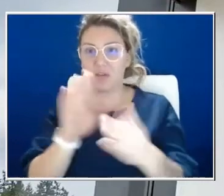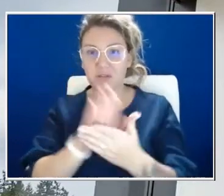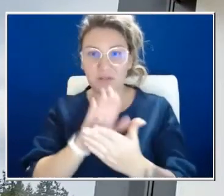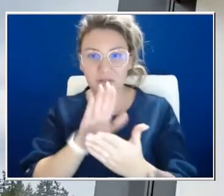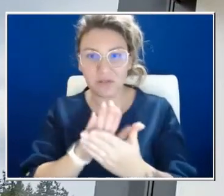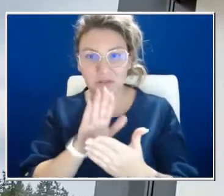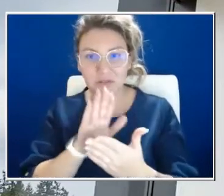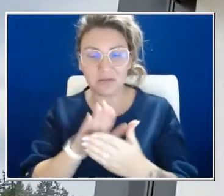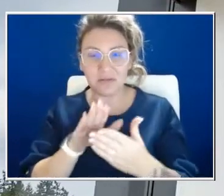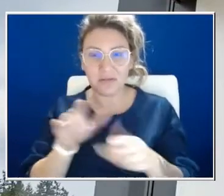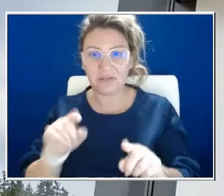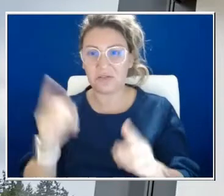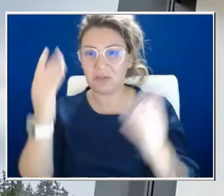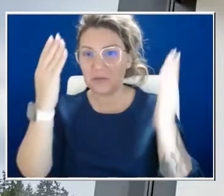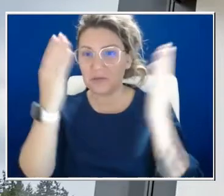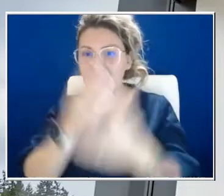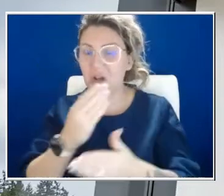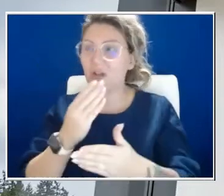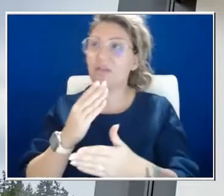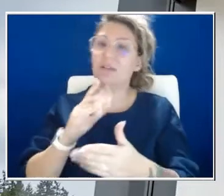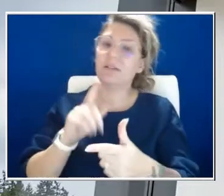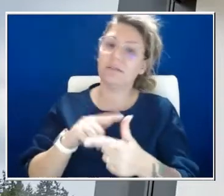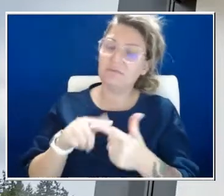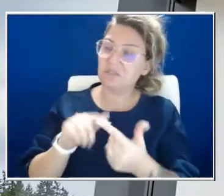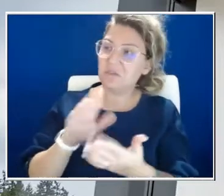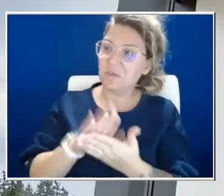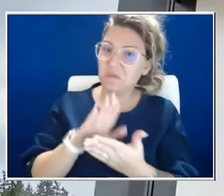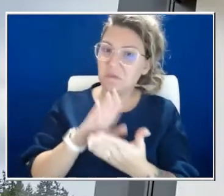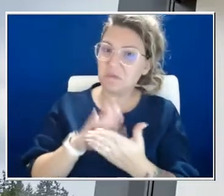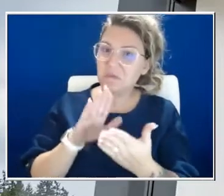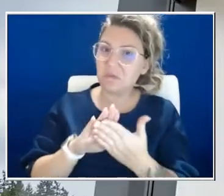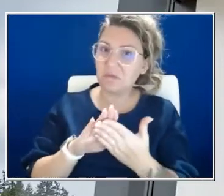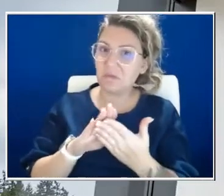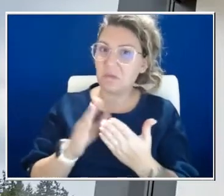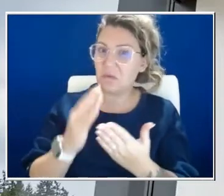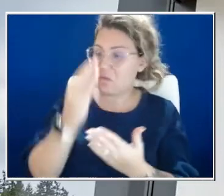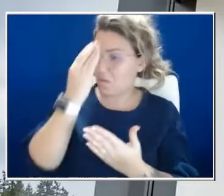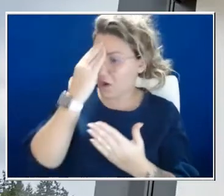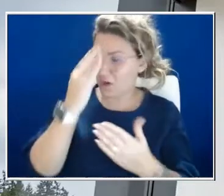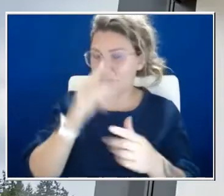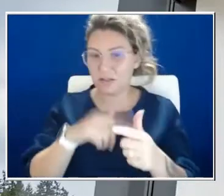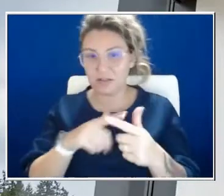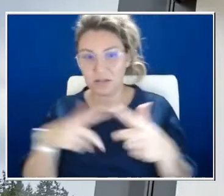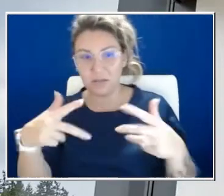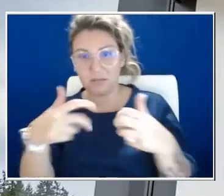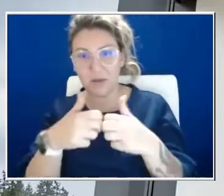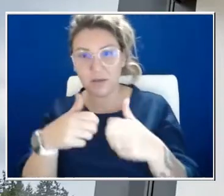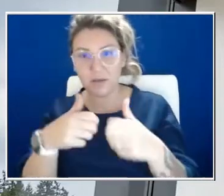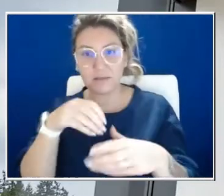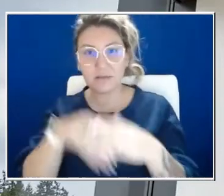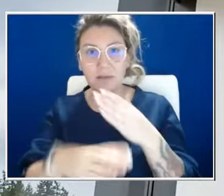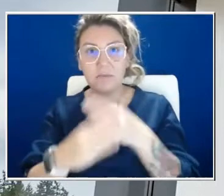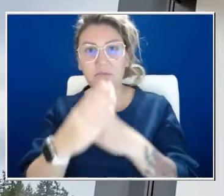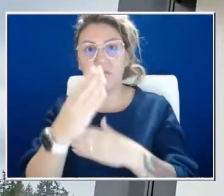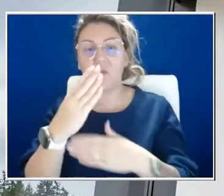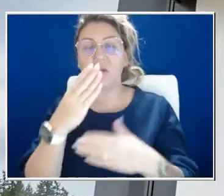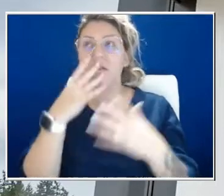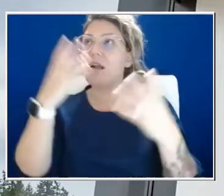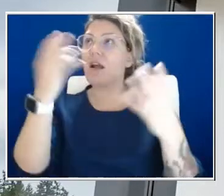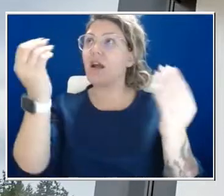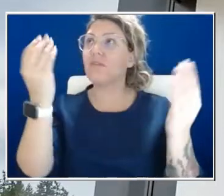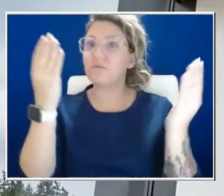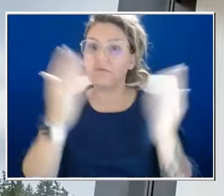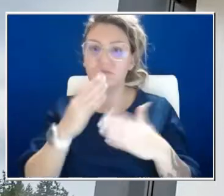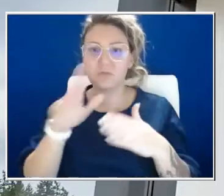performance, school alertness, can also increase incidence of accidents in the morning when you're going out in dark. So for all those